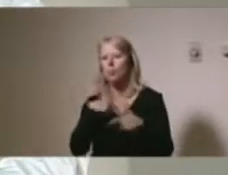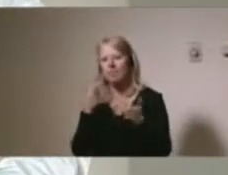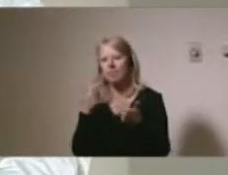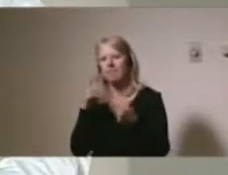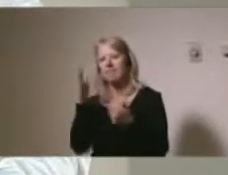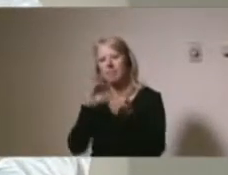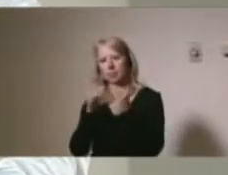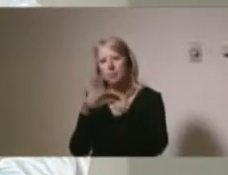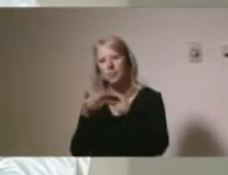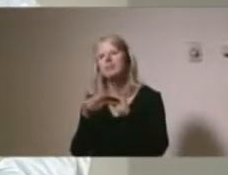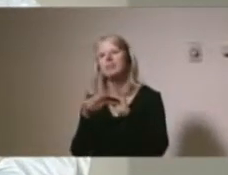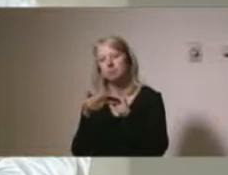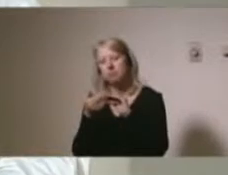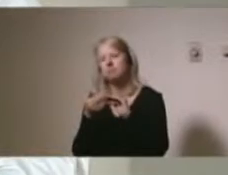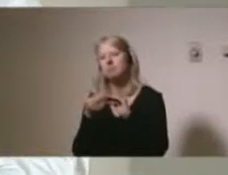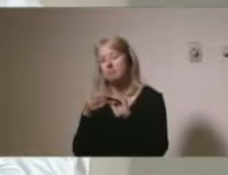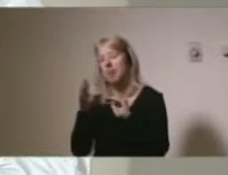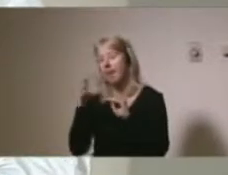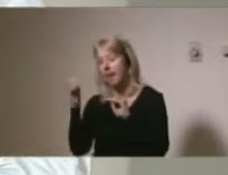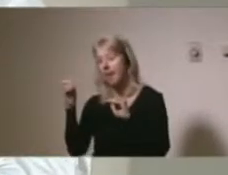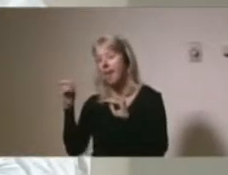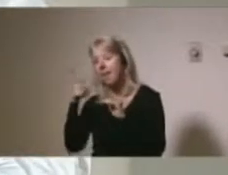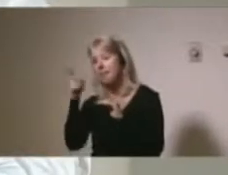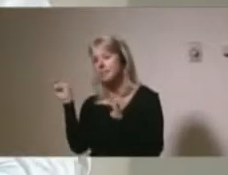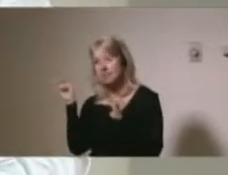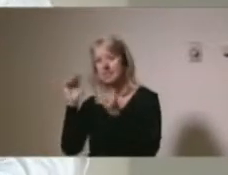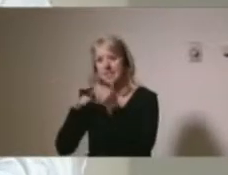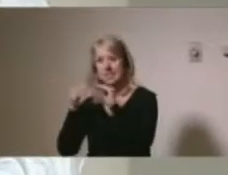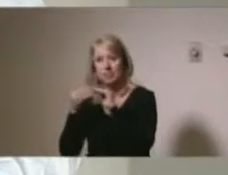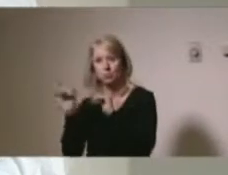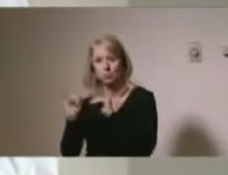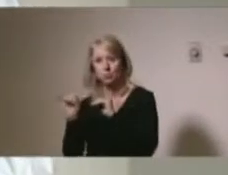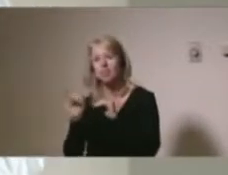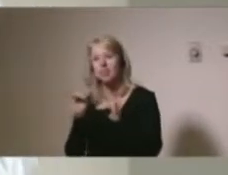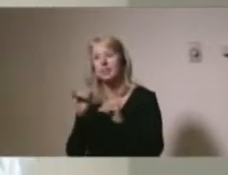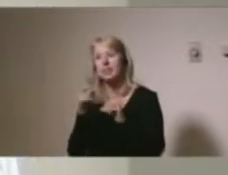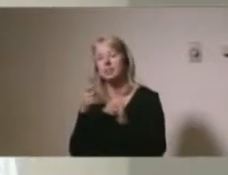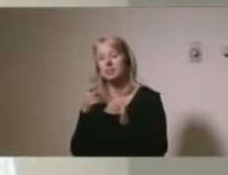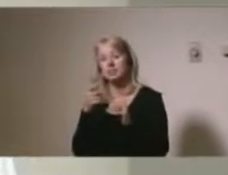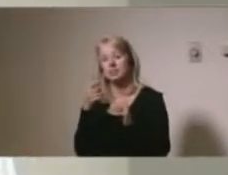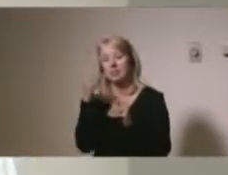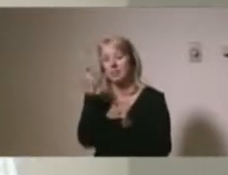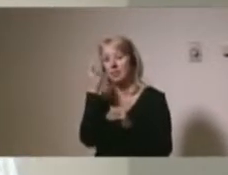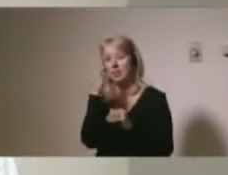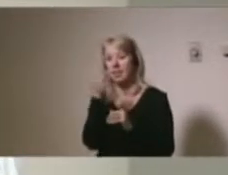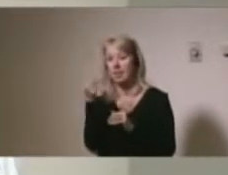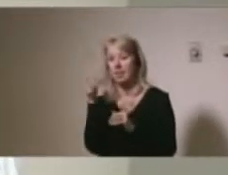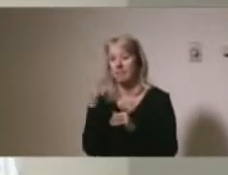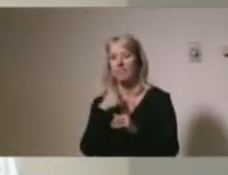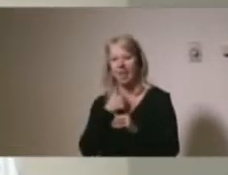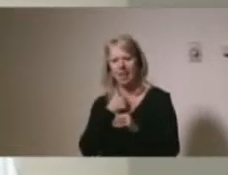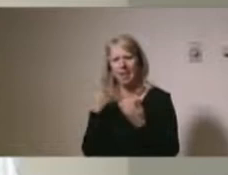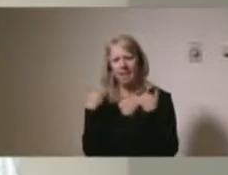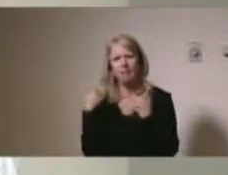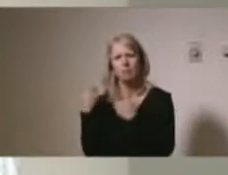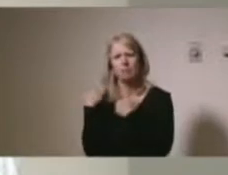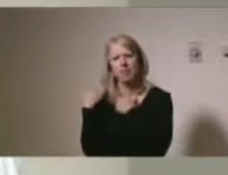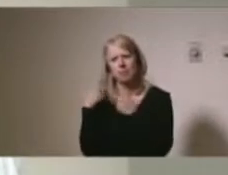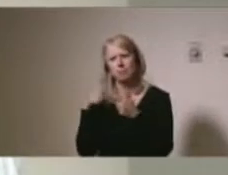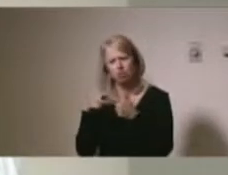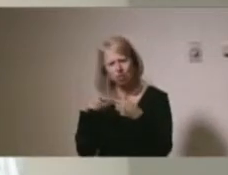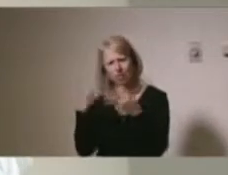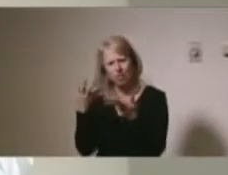communities as well as inside the cities. The government of Canada has a responsibility to